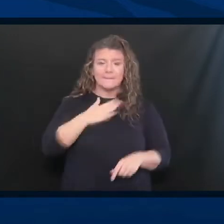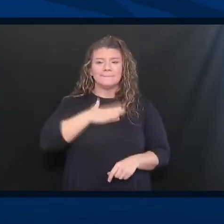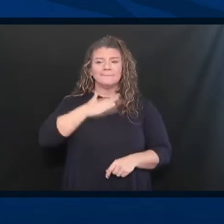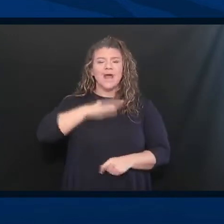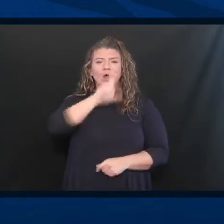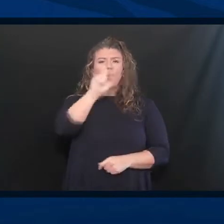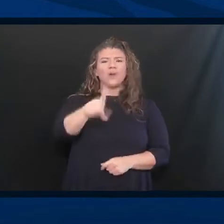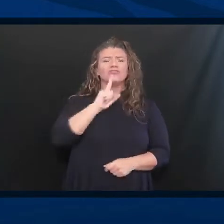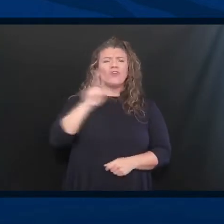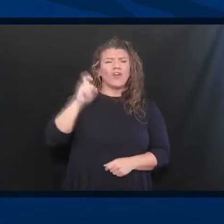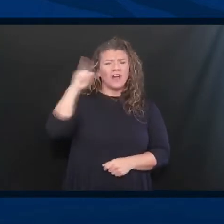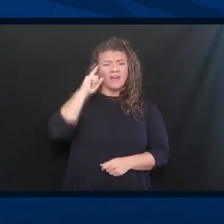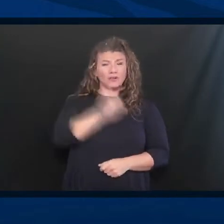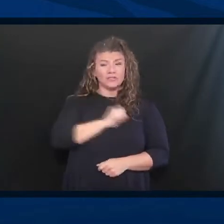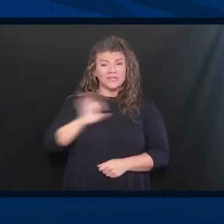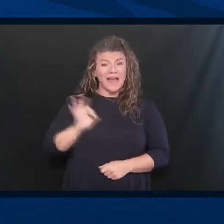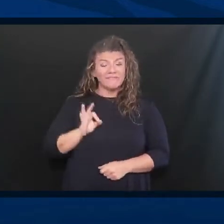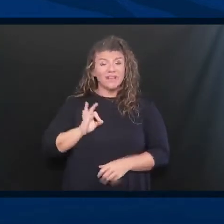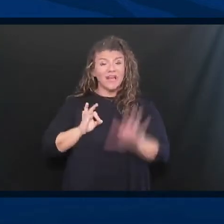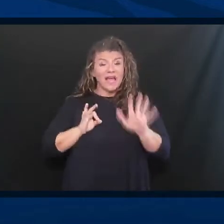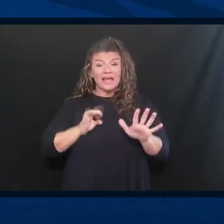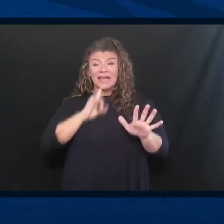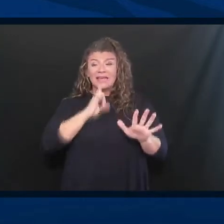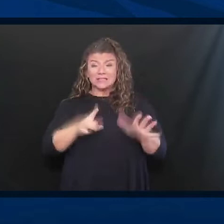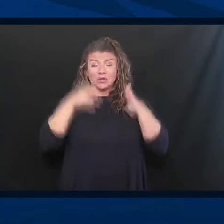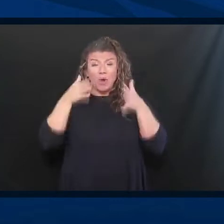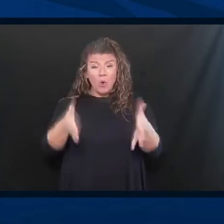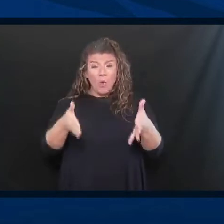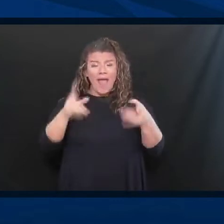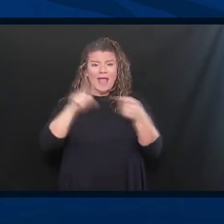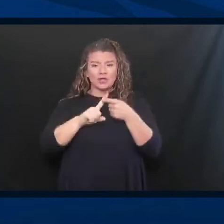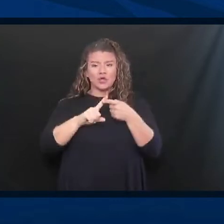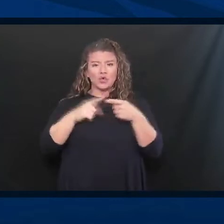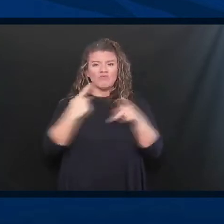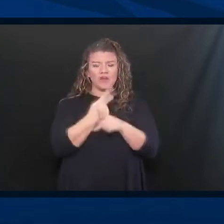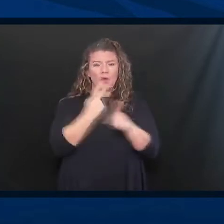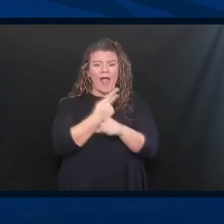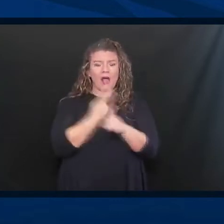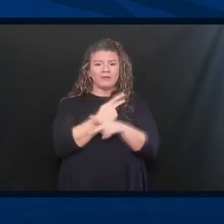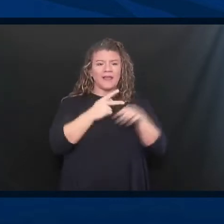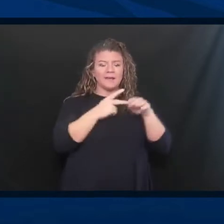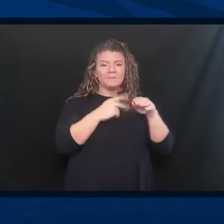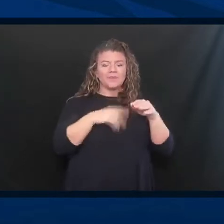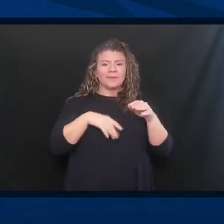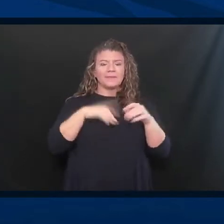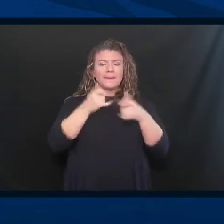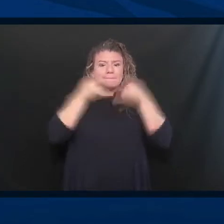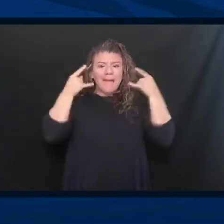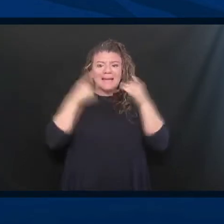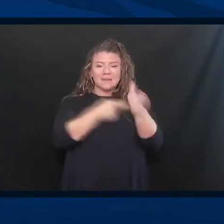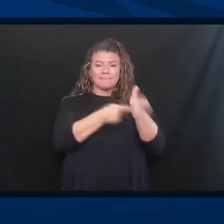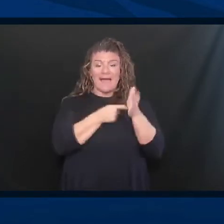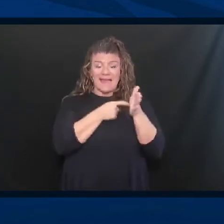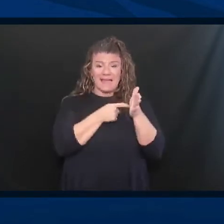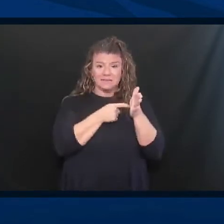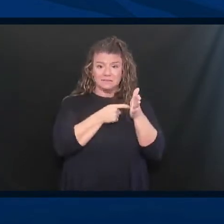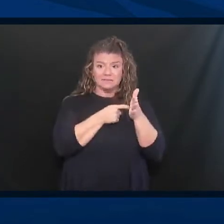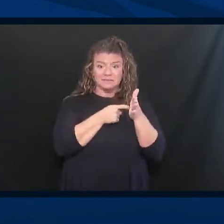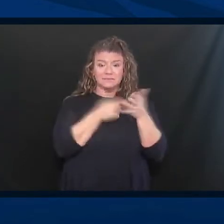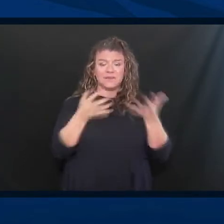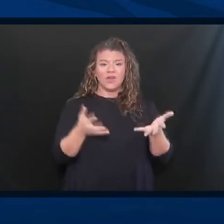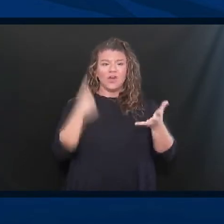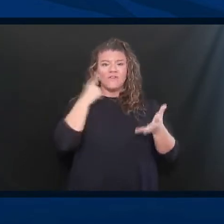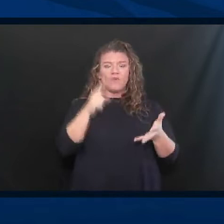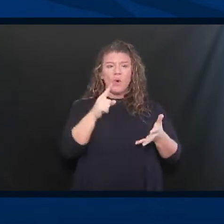staff members, is there a way to tier the masking mandate? Let's say we have a mask mandate for all counties that are in the